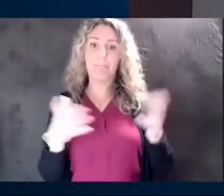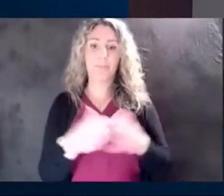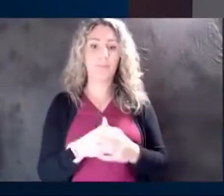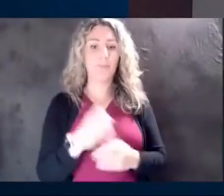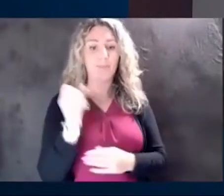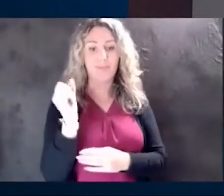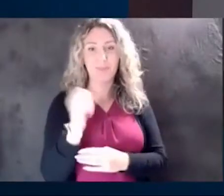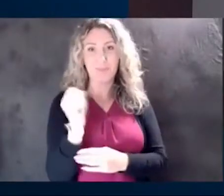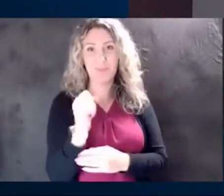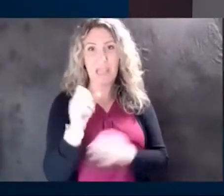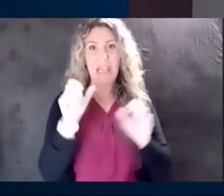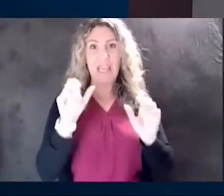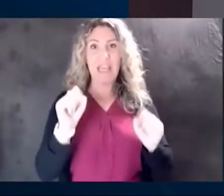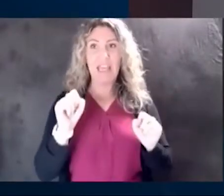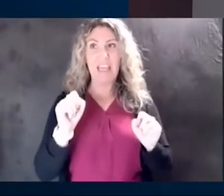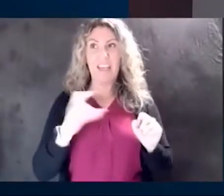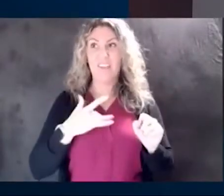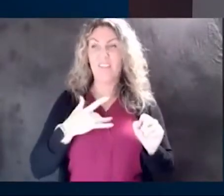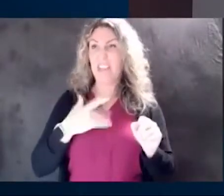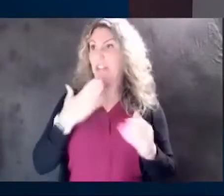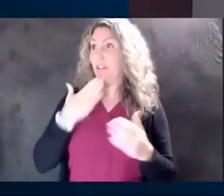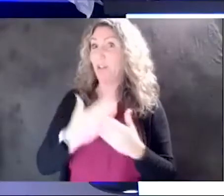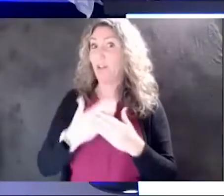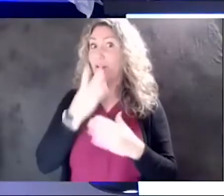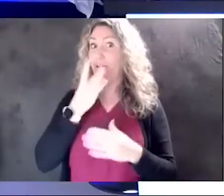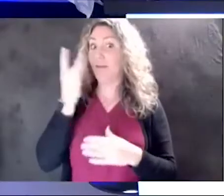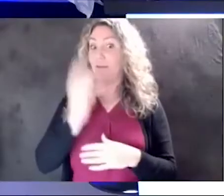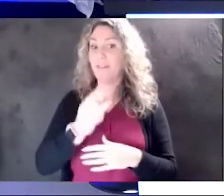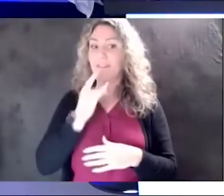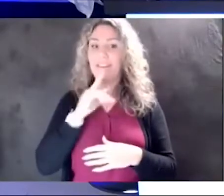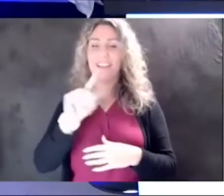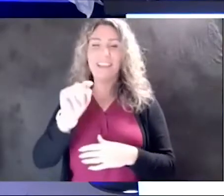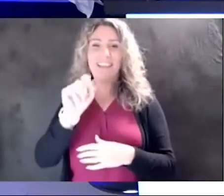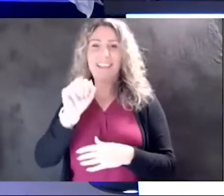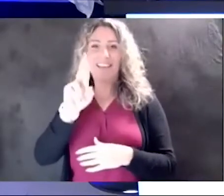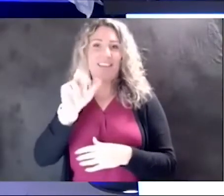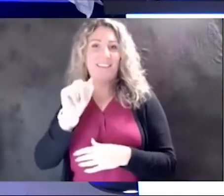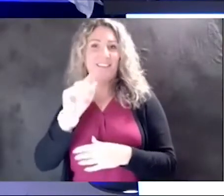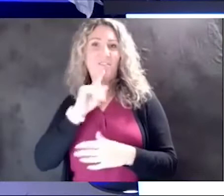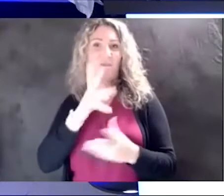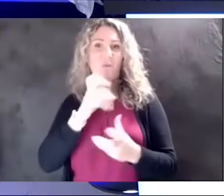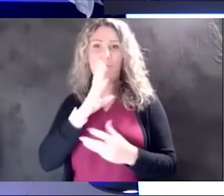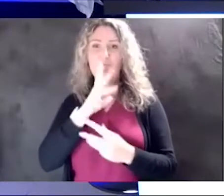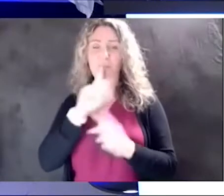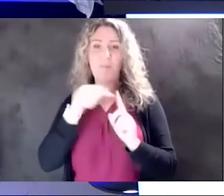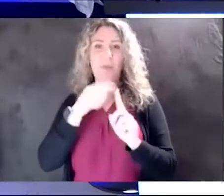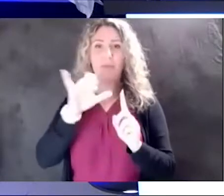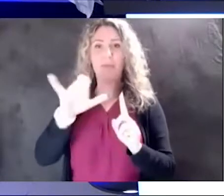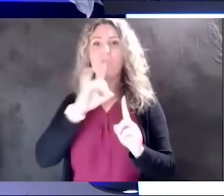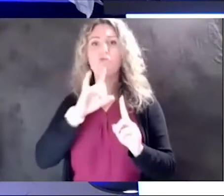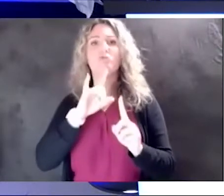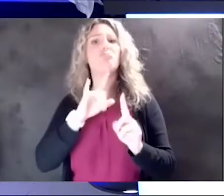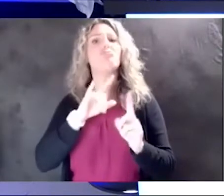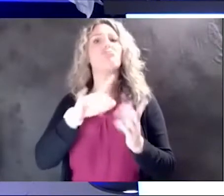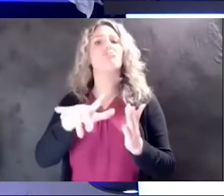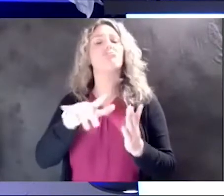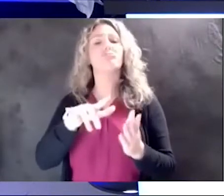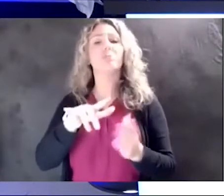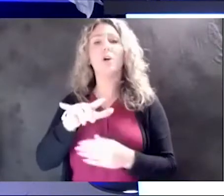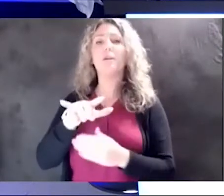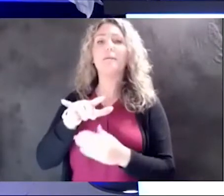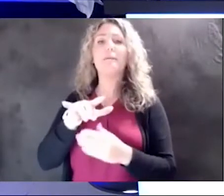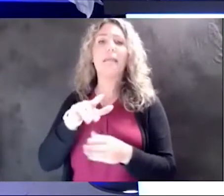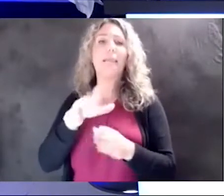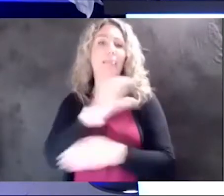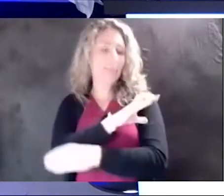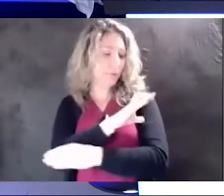feel pretty good. I know. Tara, I want to bring you in here to talk a little bit about that. You're a registered clinical dietitian here at the health system. First of